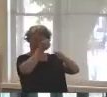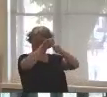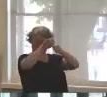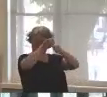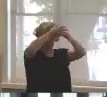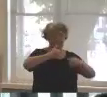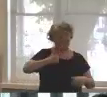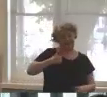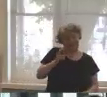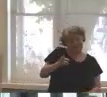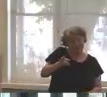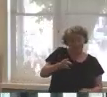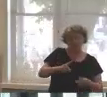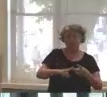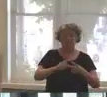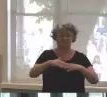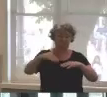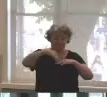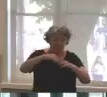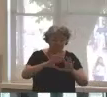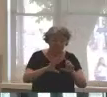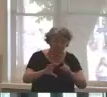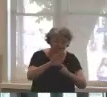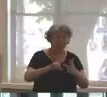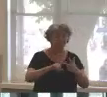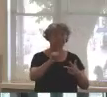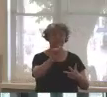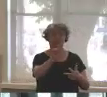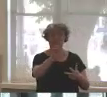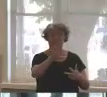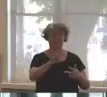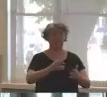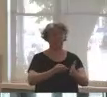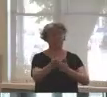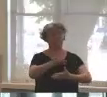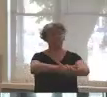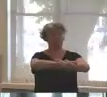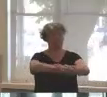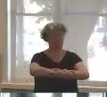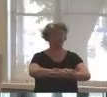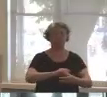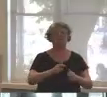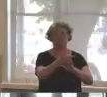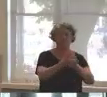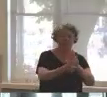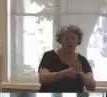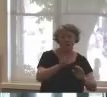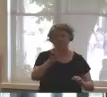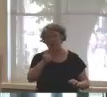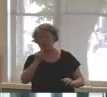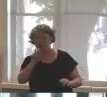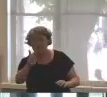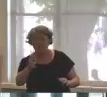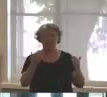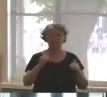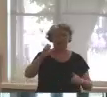Canadian heritage and history, Indigenous culture, truth and reconciliation, laws and bylaws, recreation and education